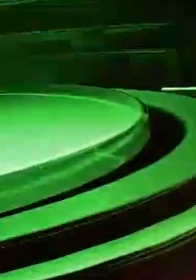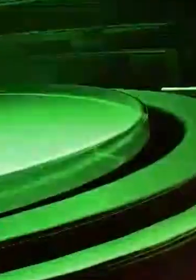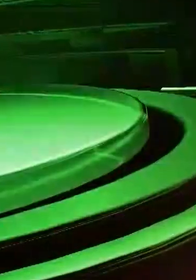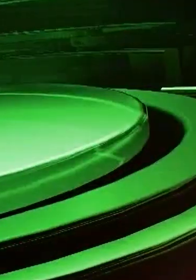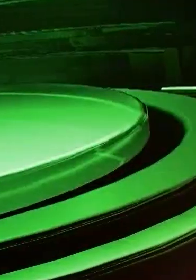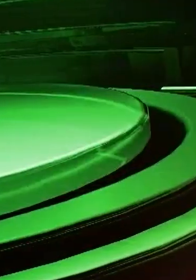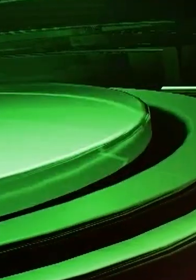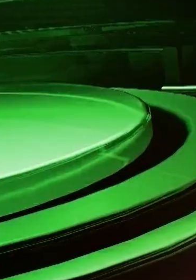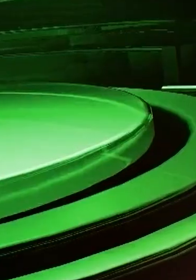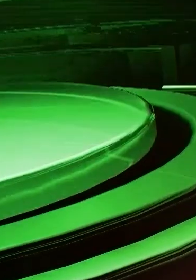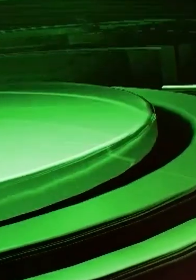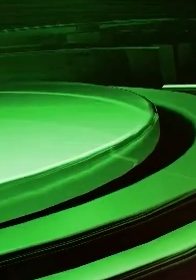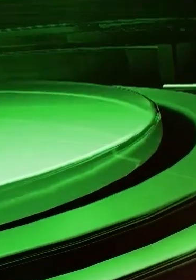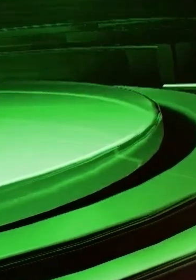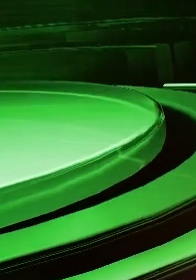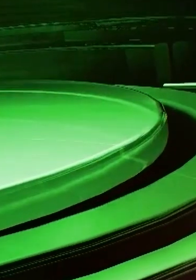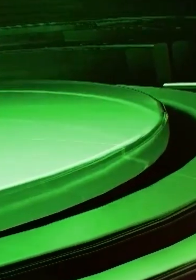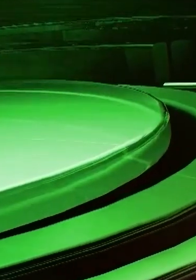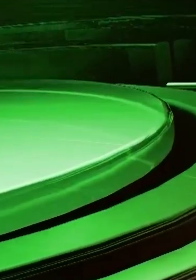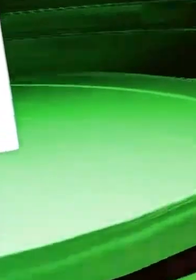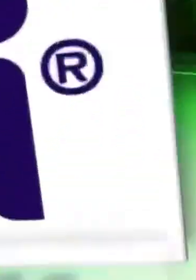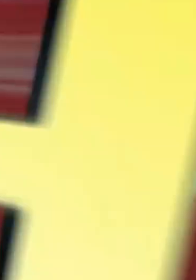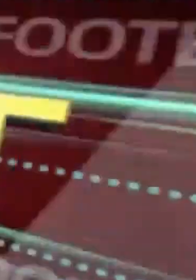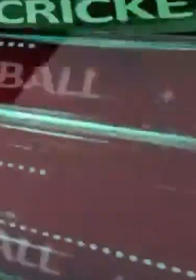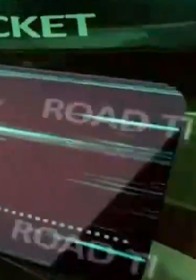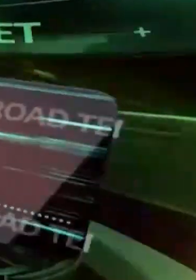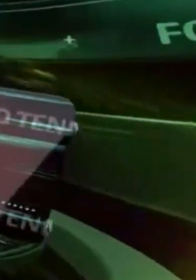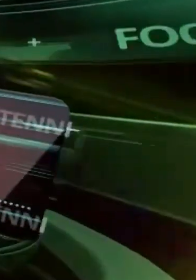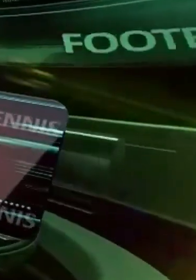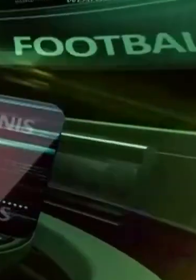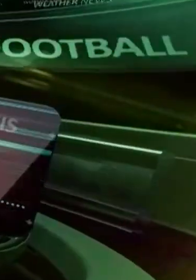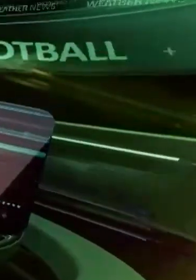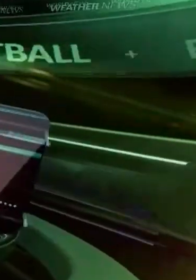by Dasani. Live first, Dasani after.